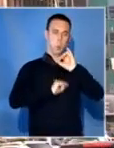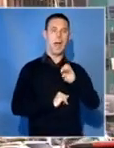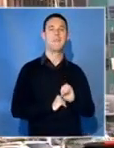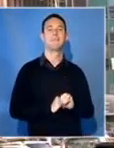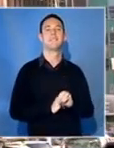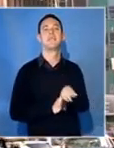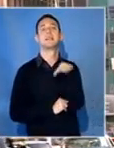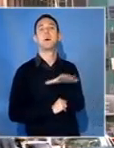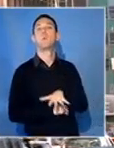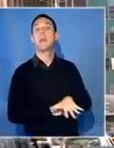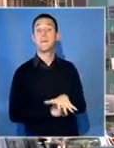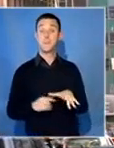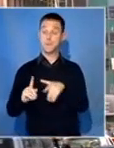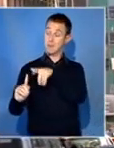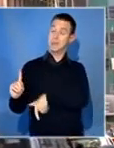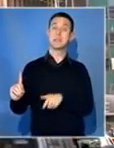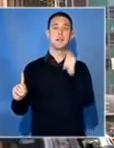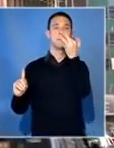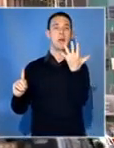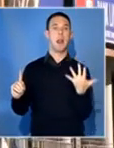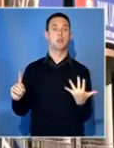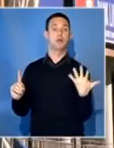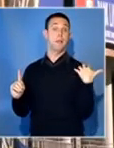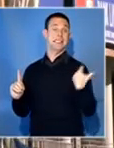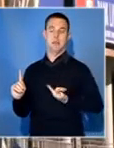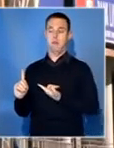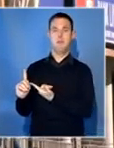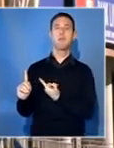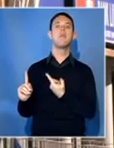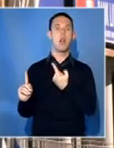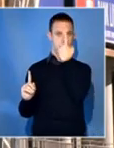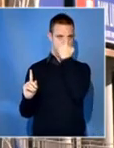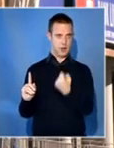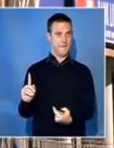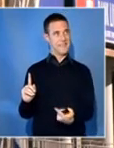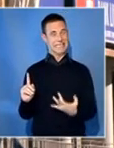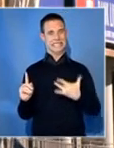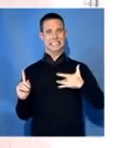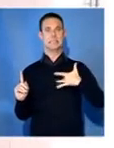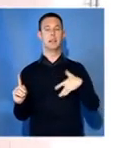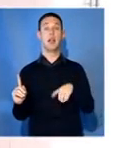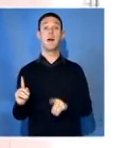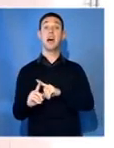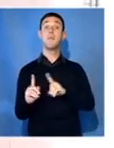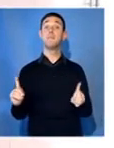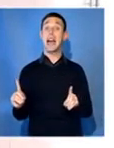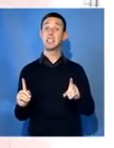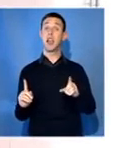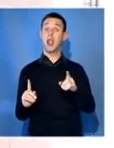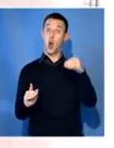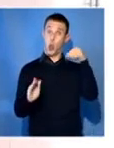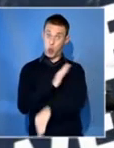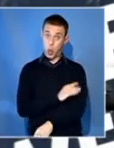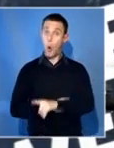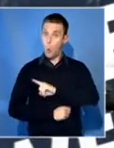It's a frustration for the finance minister, but he believes that the credit crunch is also in part due to economic sabotage by